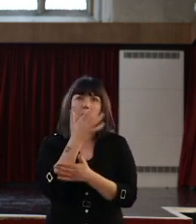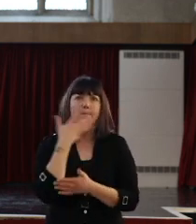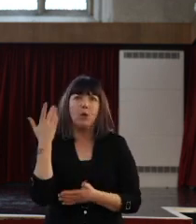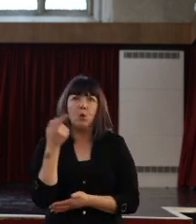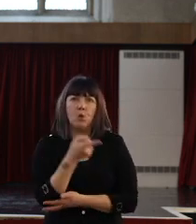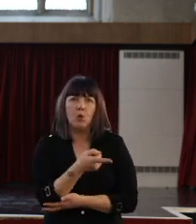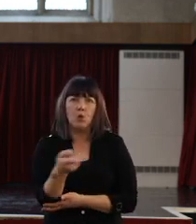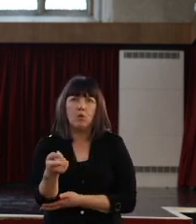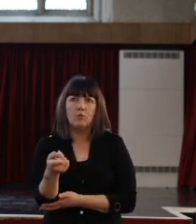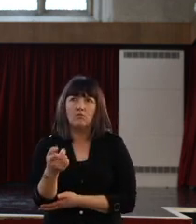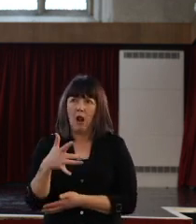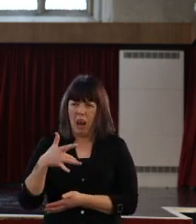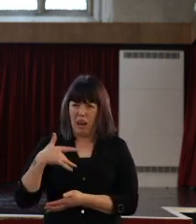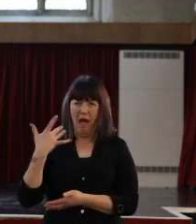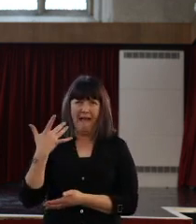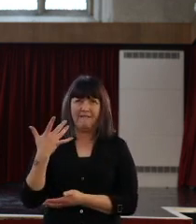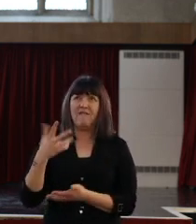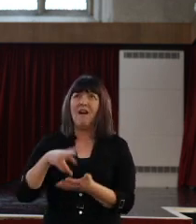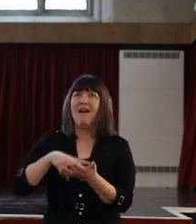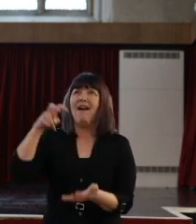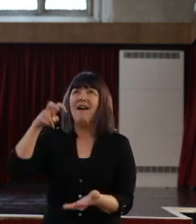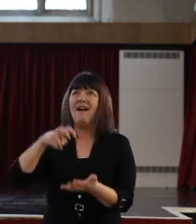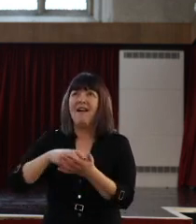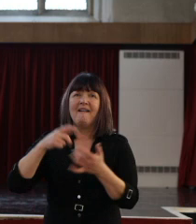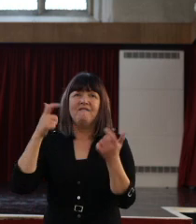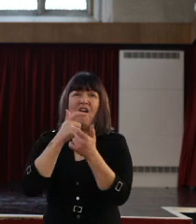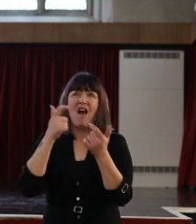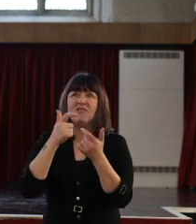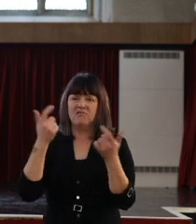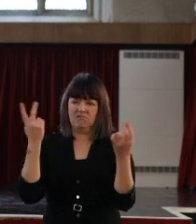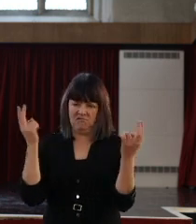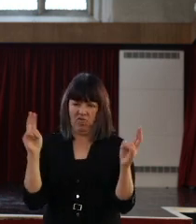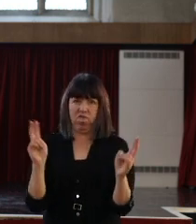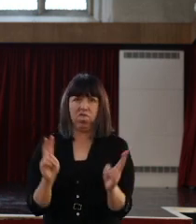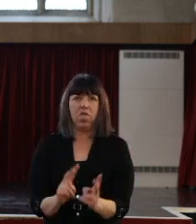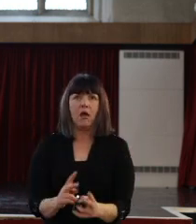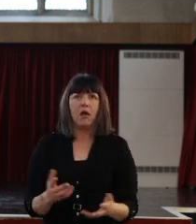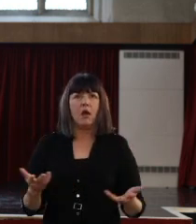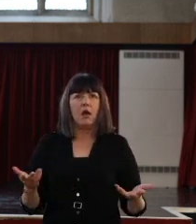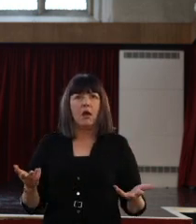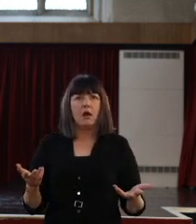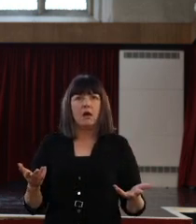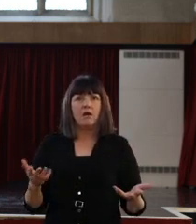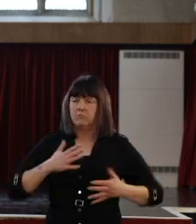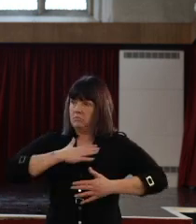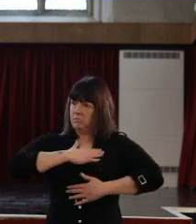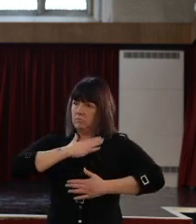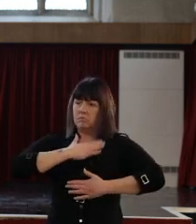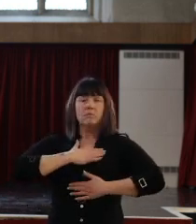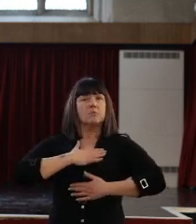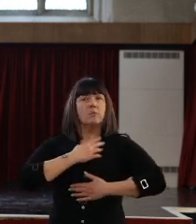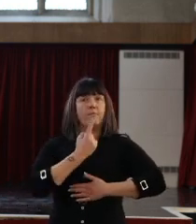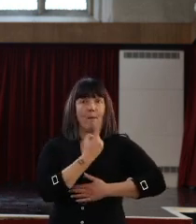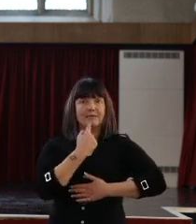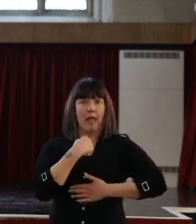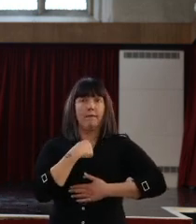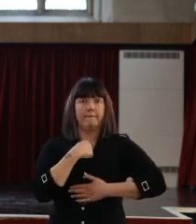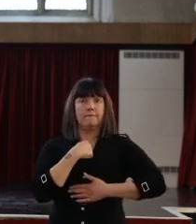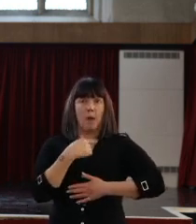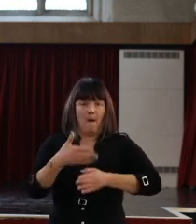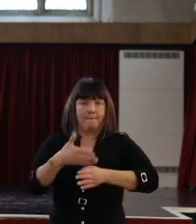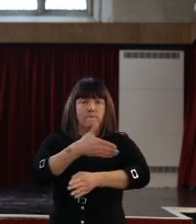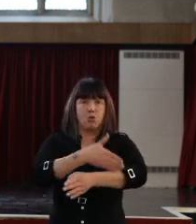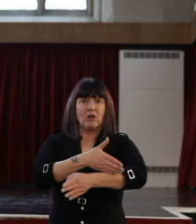all the life taken out. And I can say without a shadow of a doubt, my own life before I found culture was